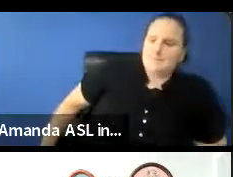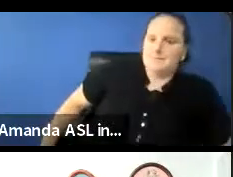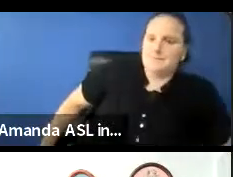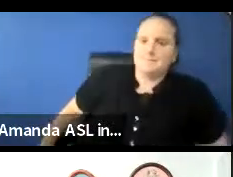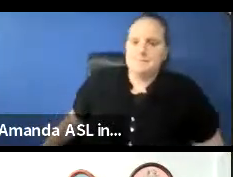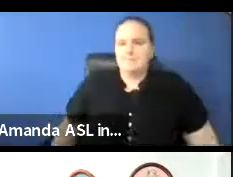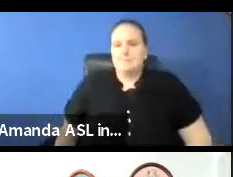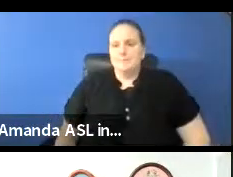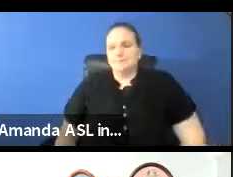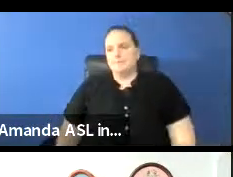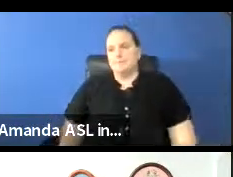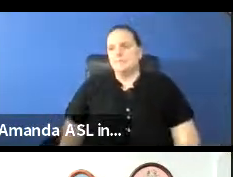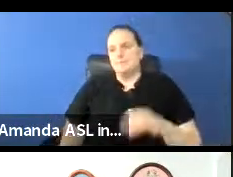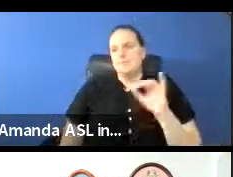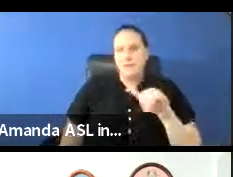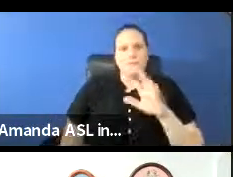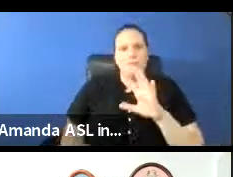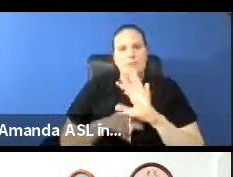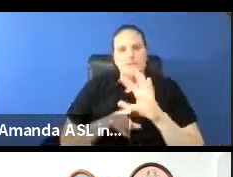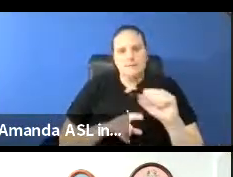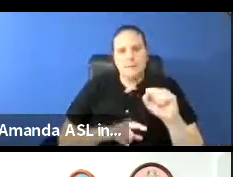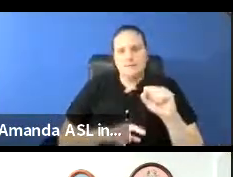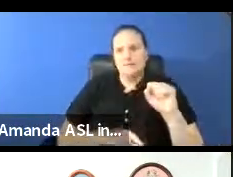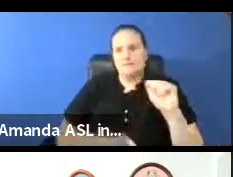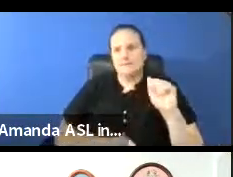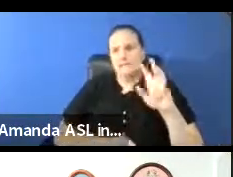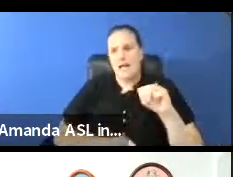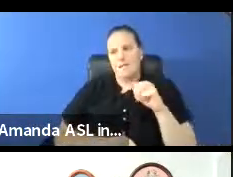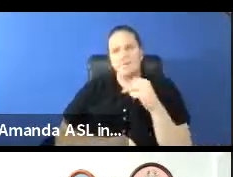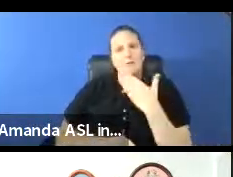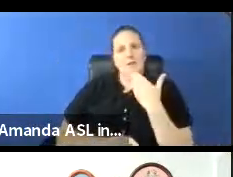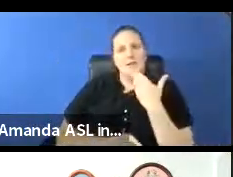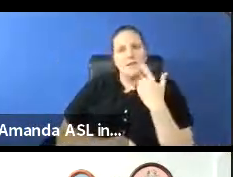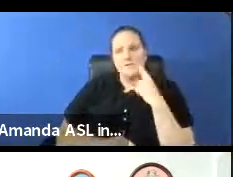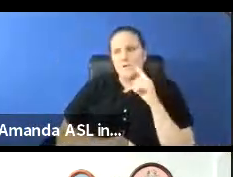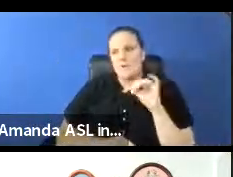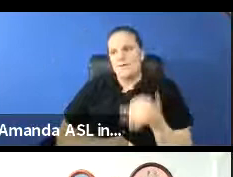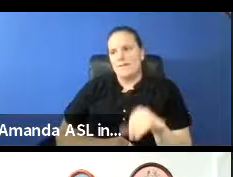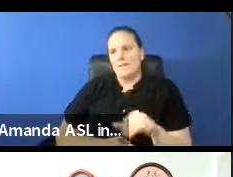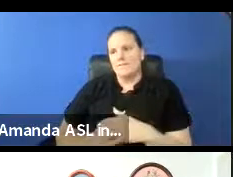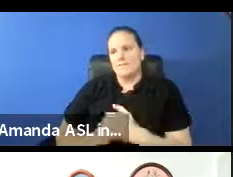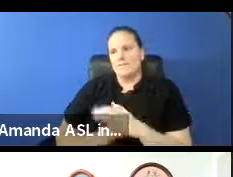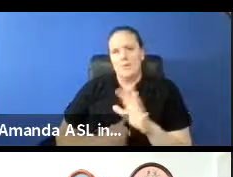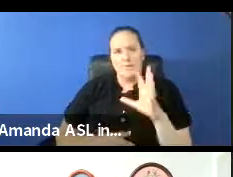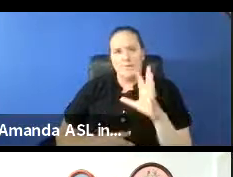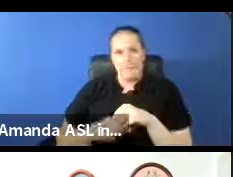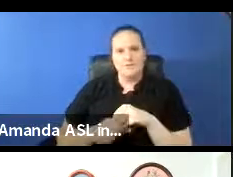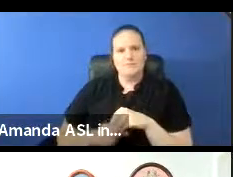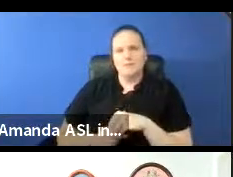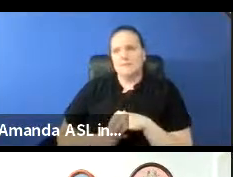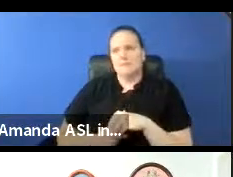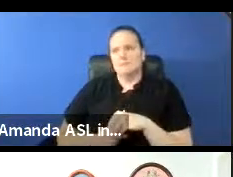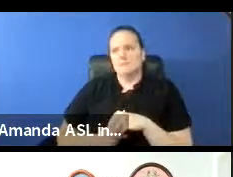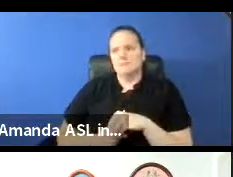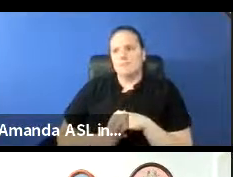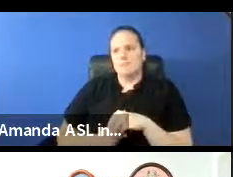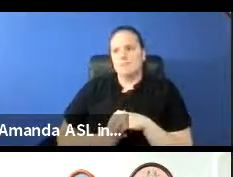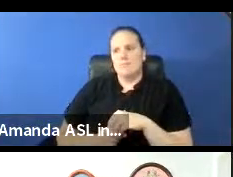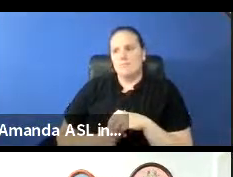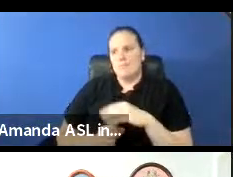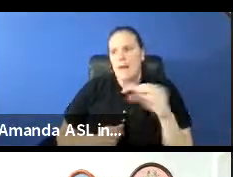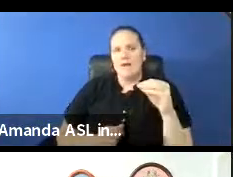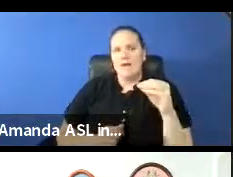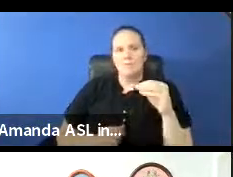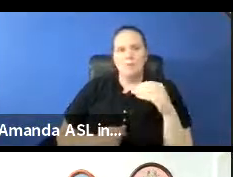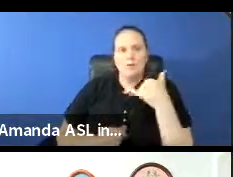Well, that was outstanding, Sam, and we want to thank you for your participation. And we'll be